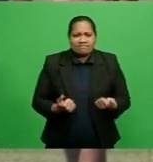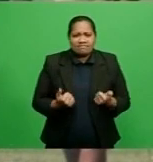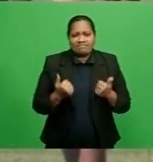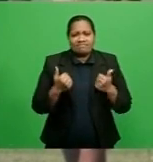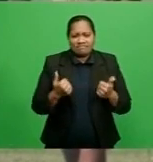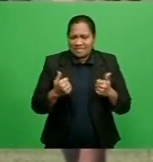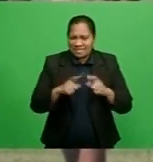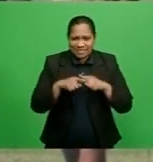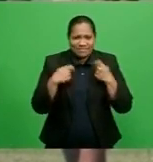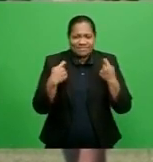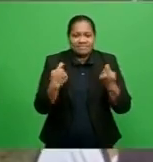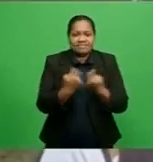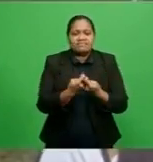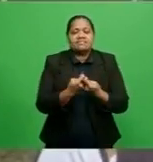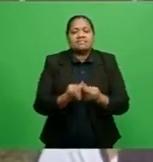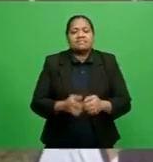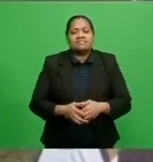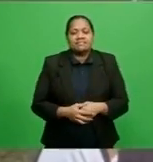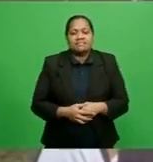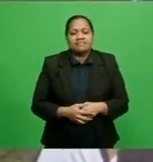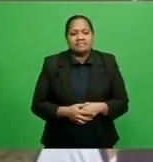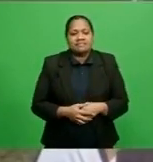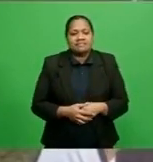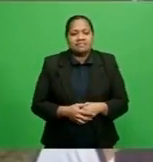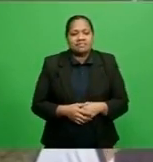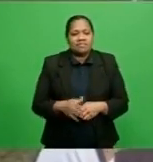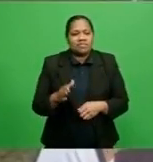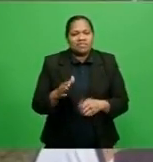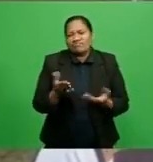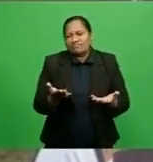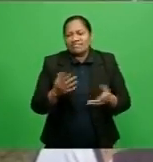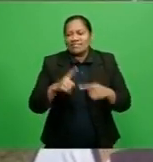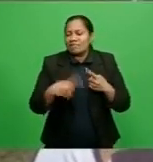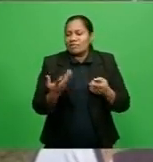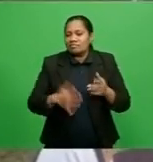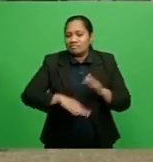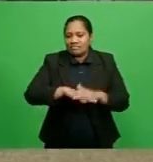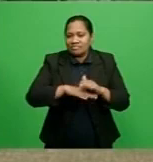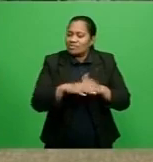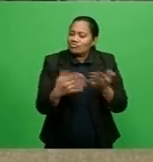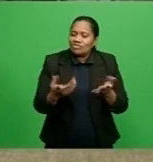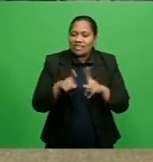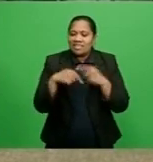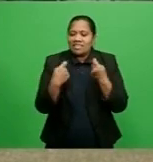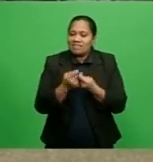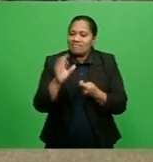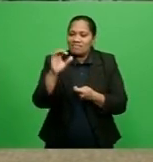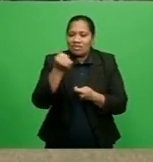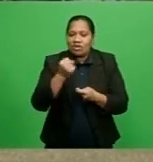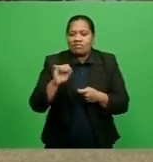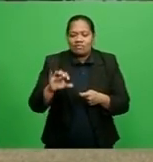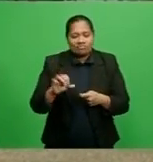team. So it's all about football. It's better team we win, better preparation.